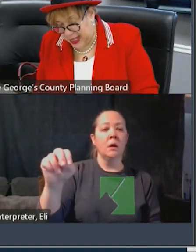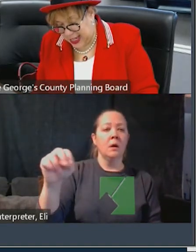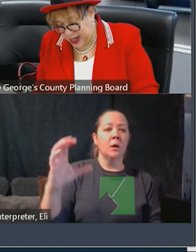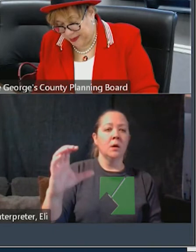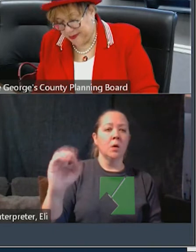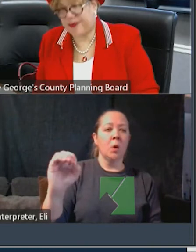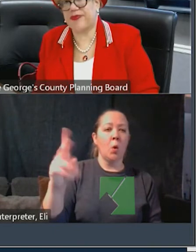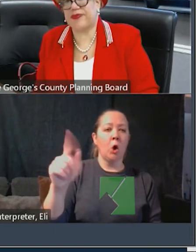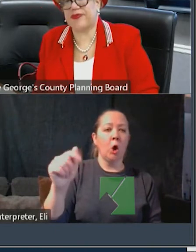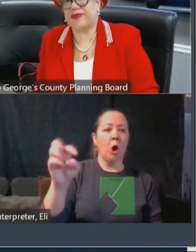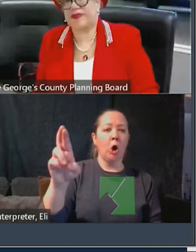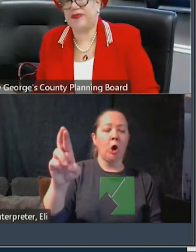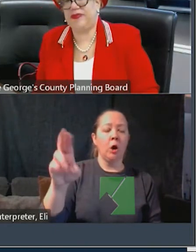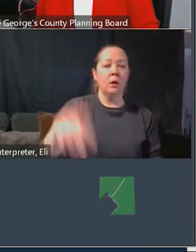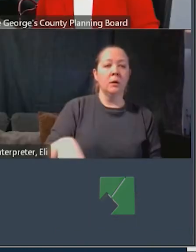Yvette Lee?